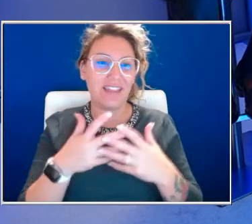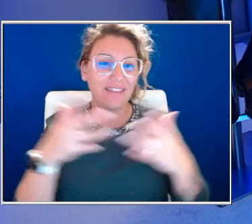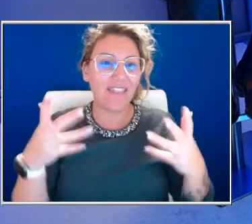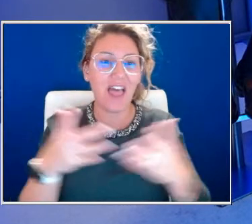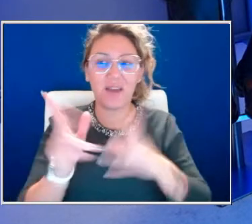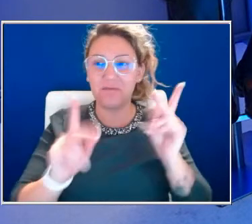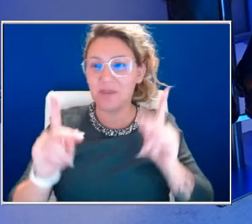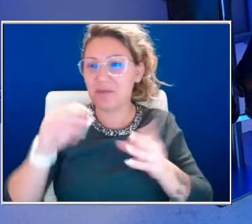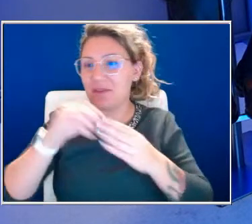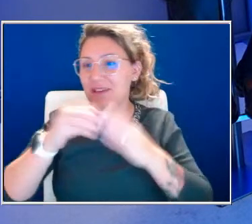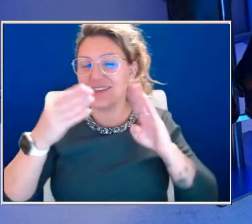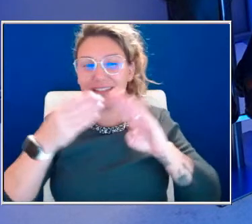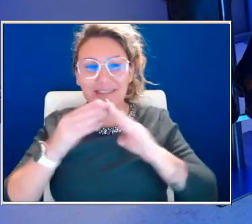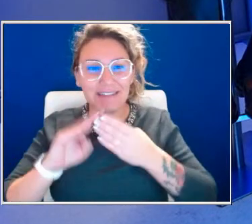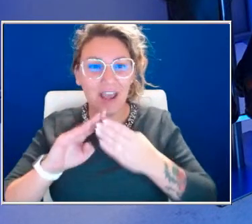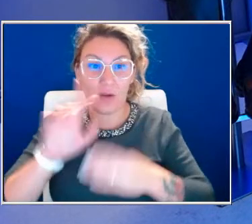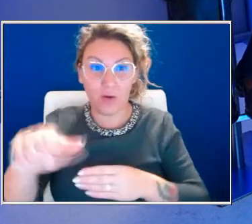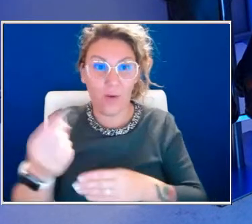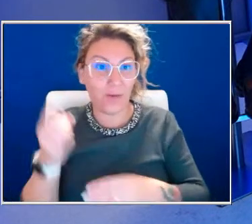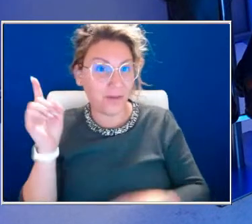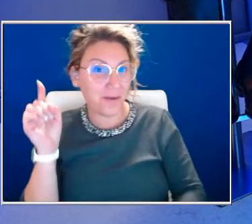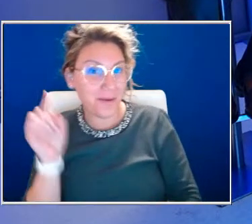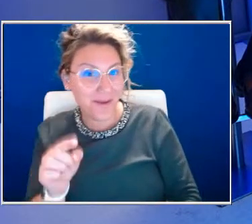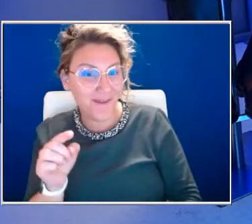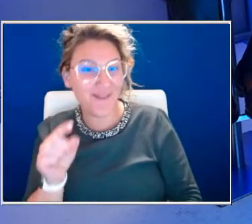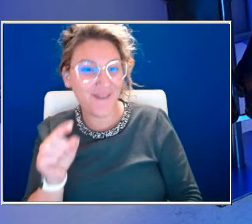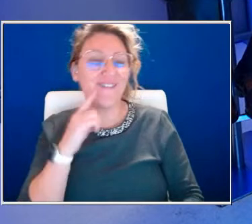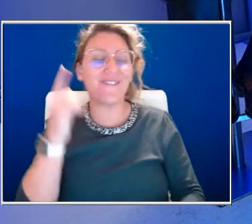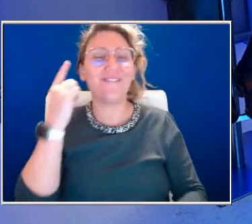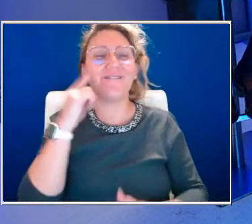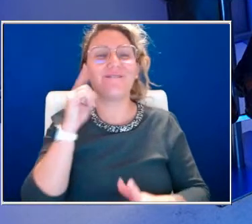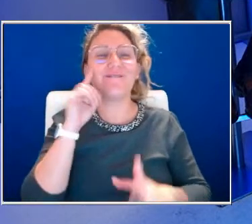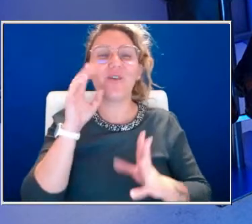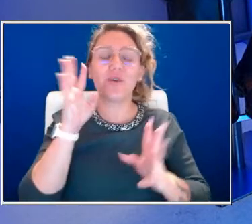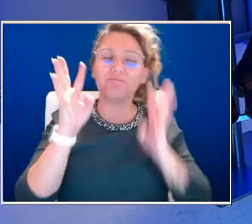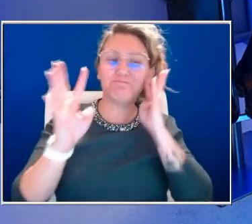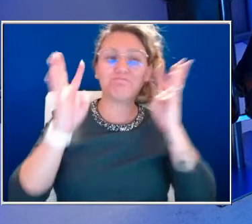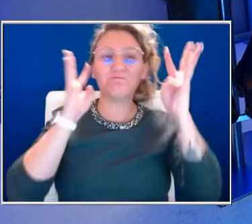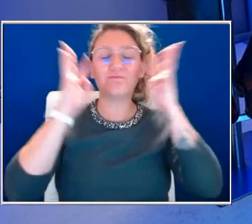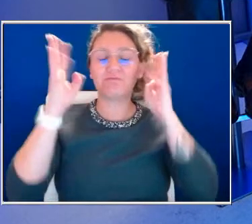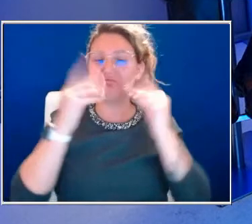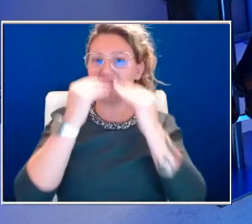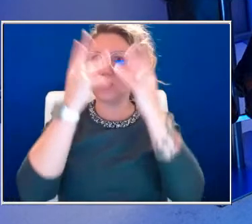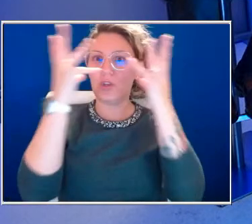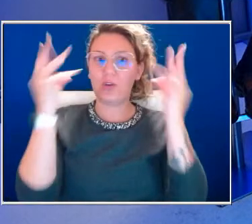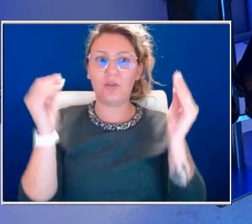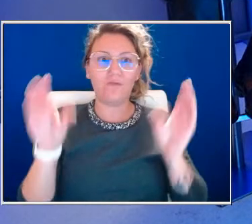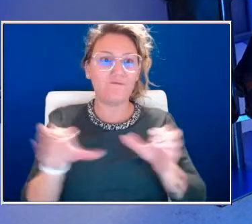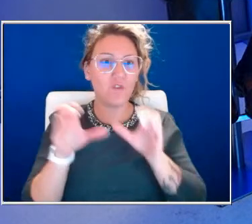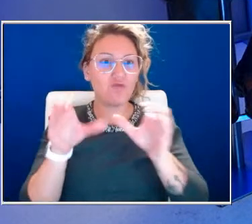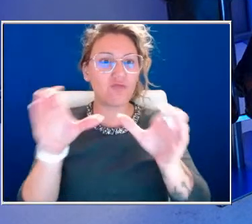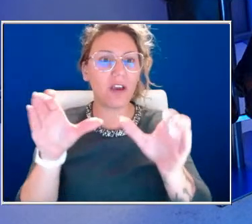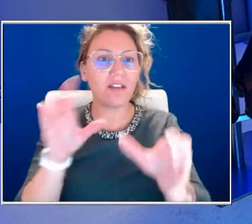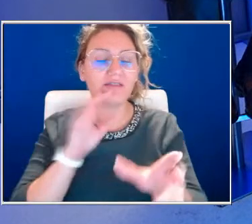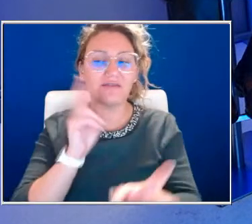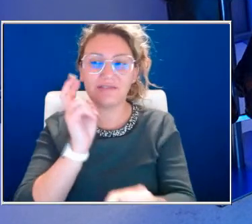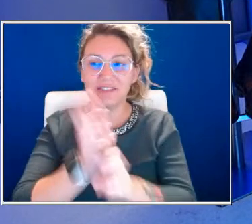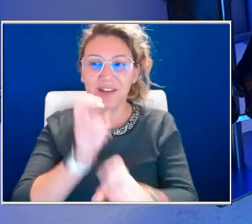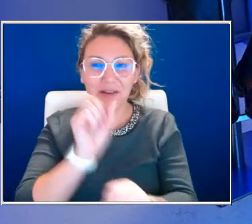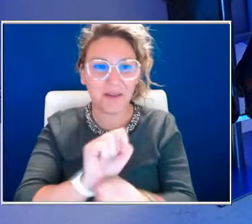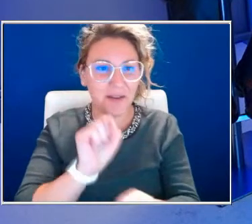to you and only you to create these masterpieces, and just seeing you hard at work there is just, it's really cool to